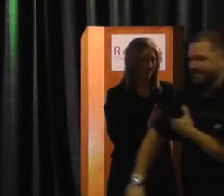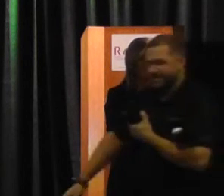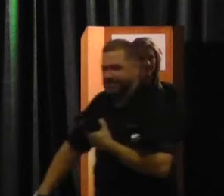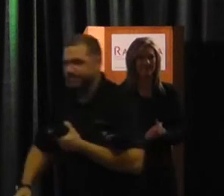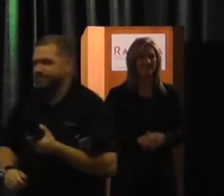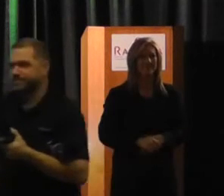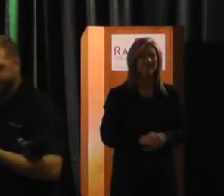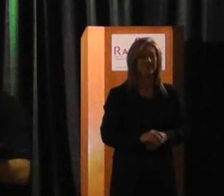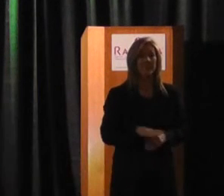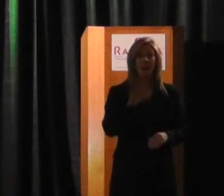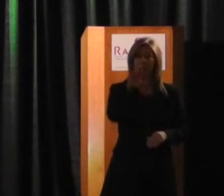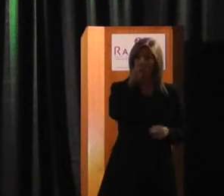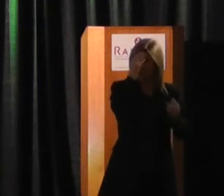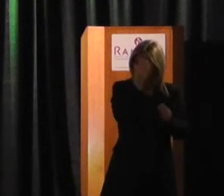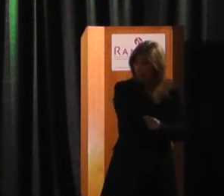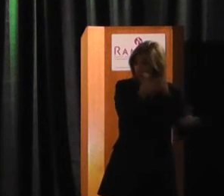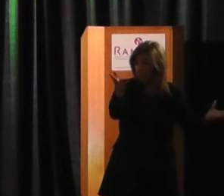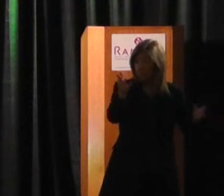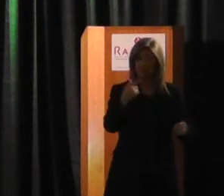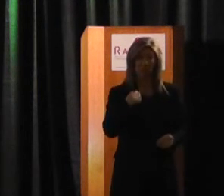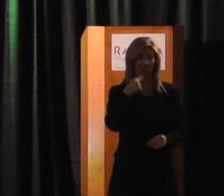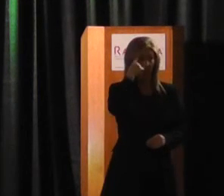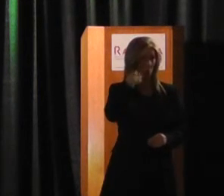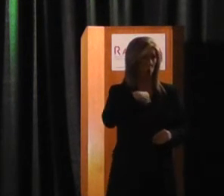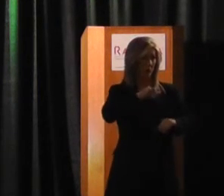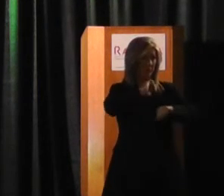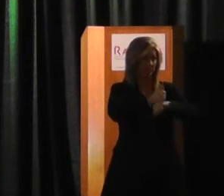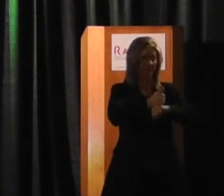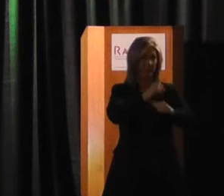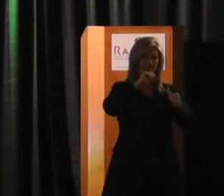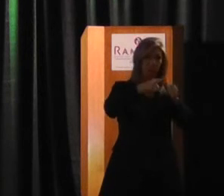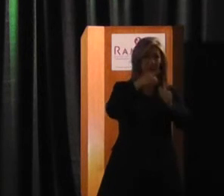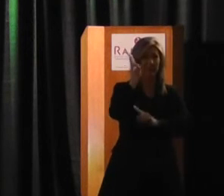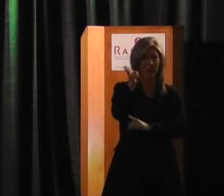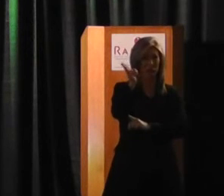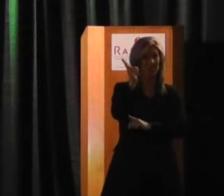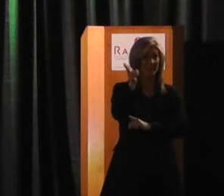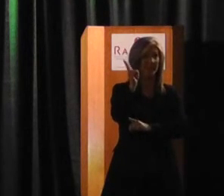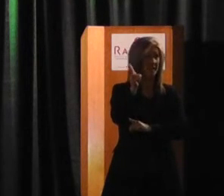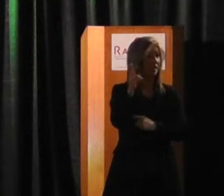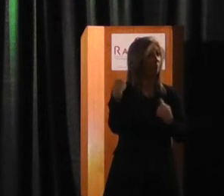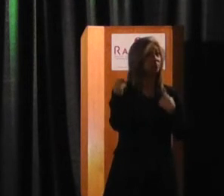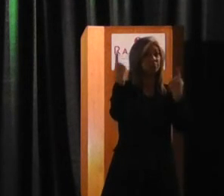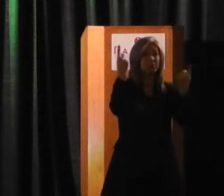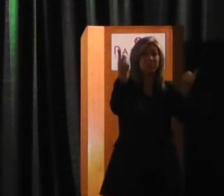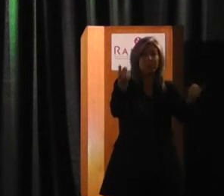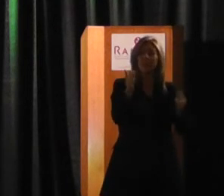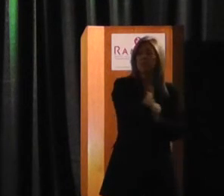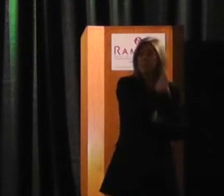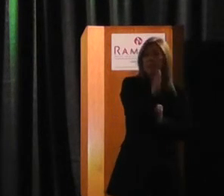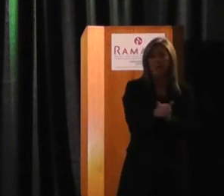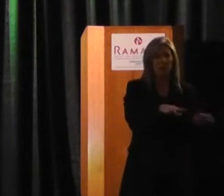Just to let you know, I think we probably just made history today because it has never been done with a group of